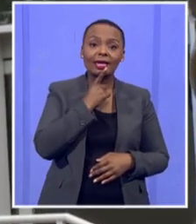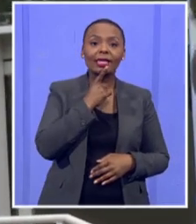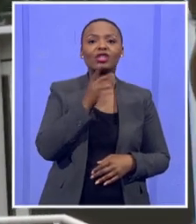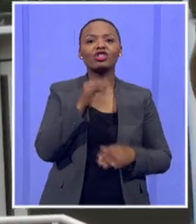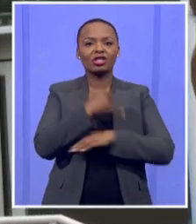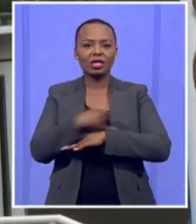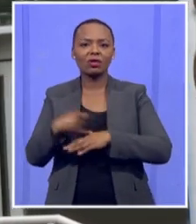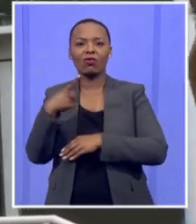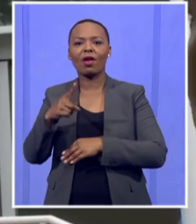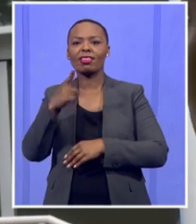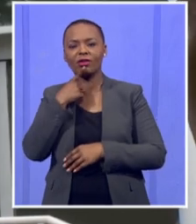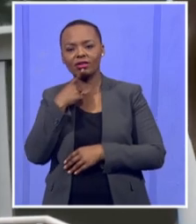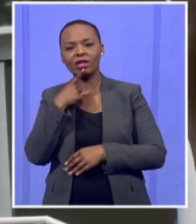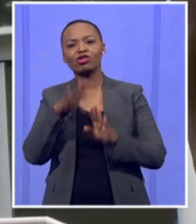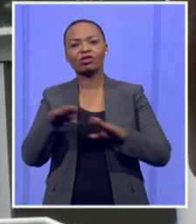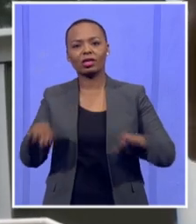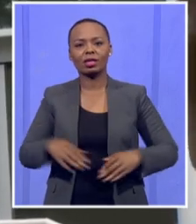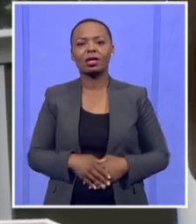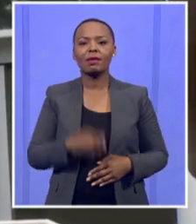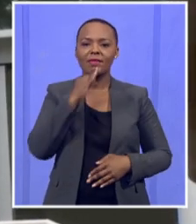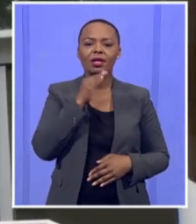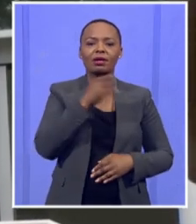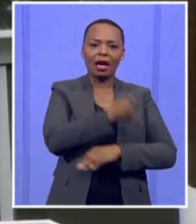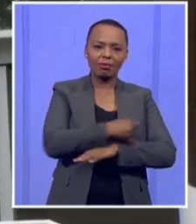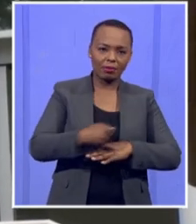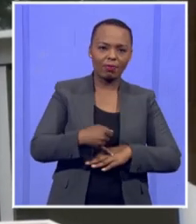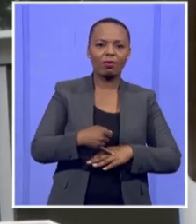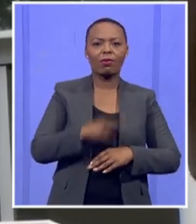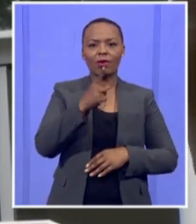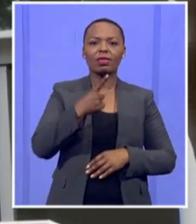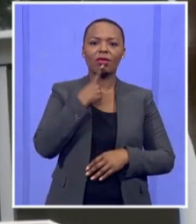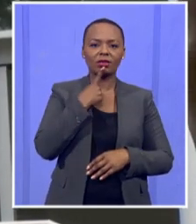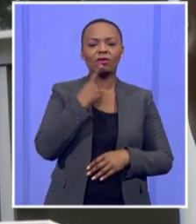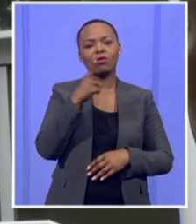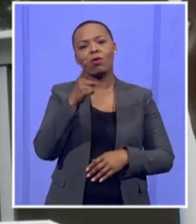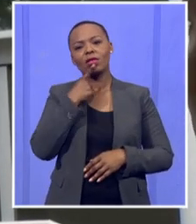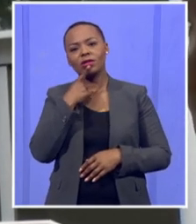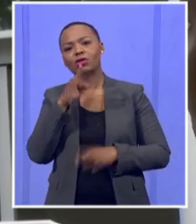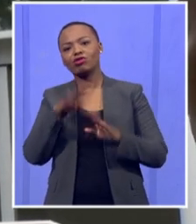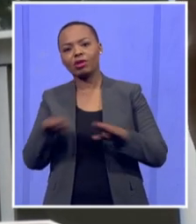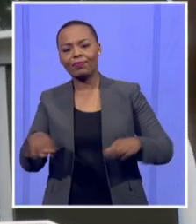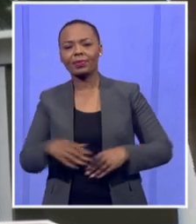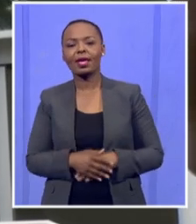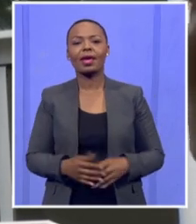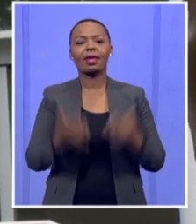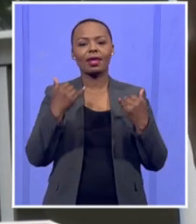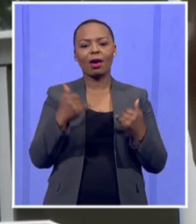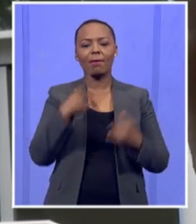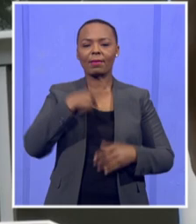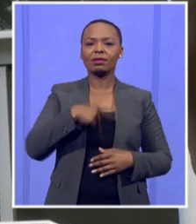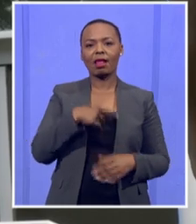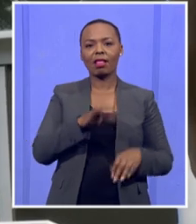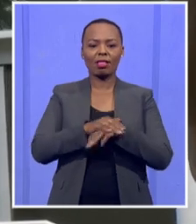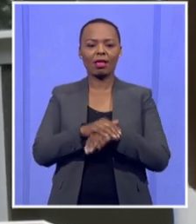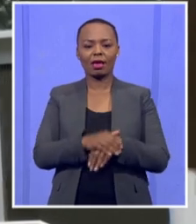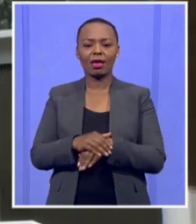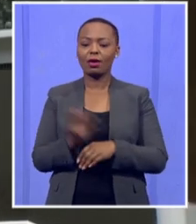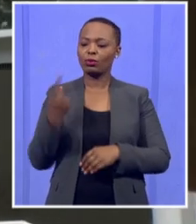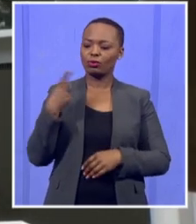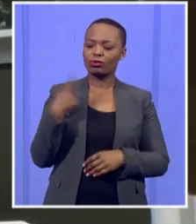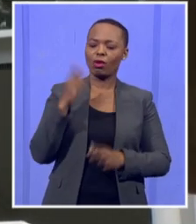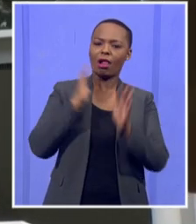means we are arranging 1,000 surgeries for 1,000 children. And then I met Dr. Motloung, and in the meantime, we we've actually become personal friends, and he was telling me about his